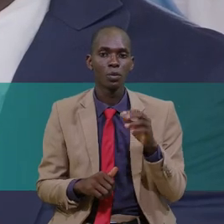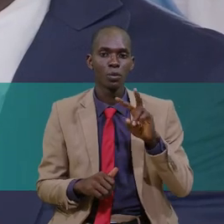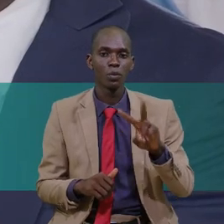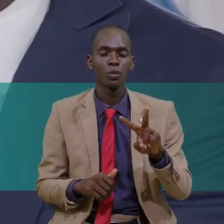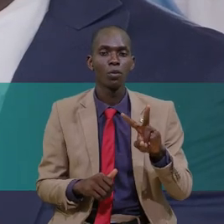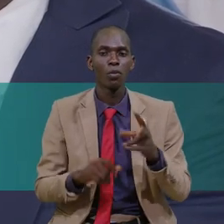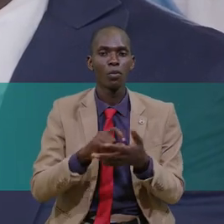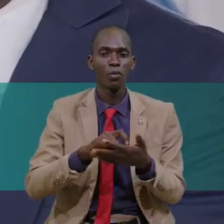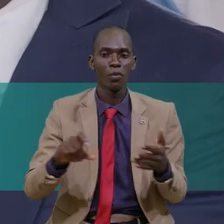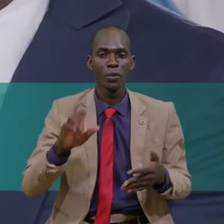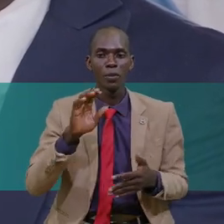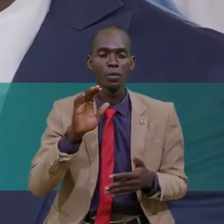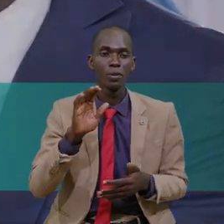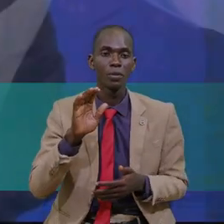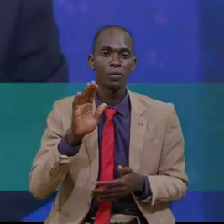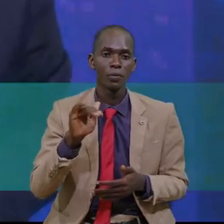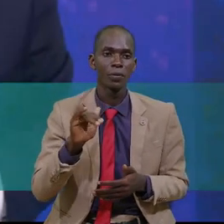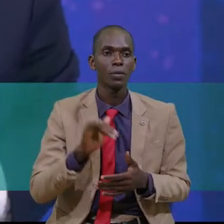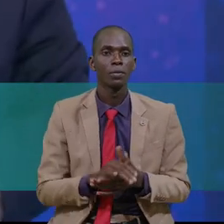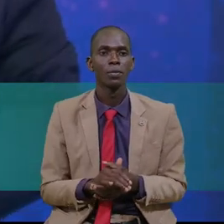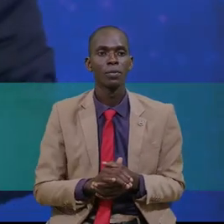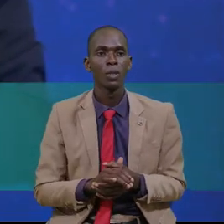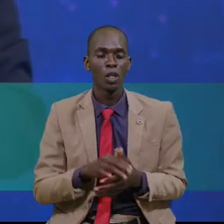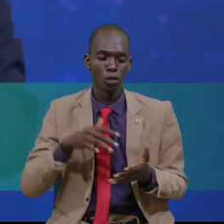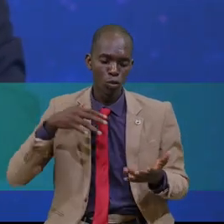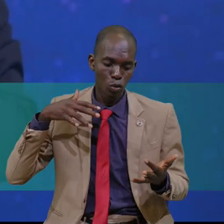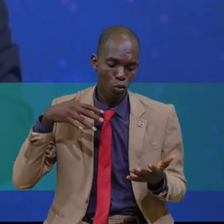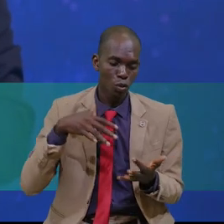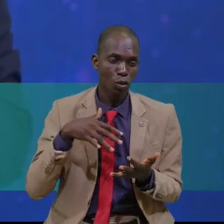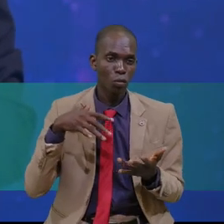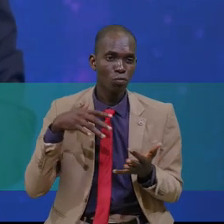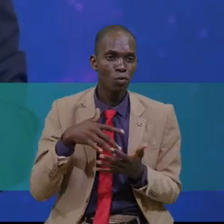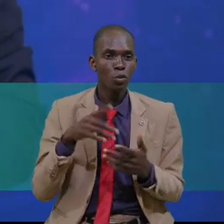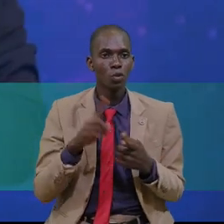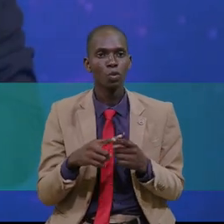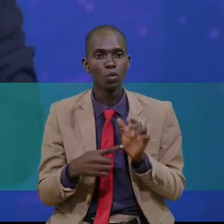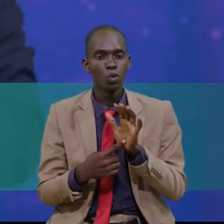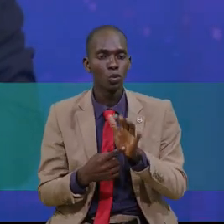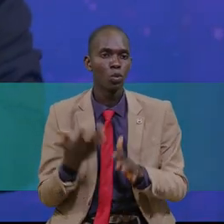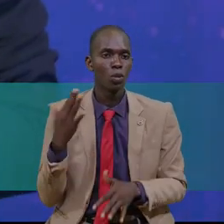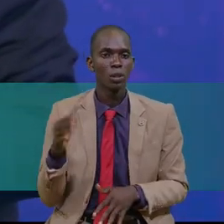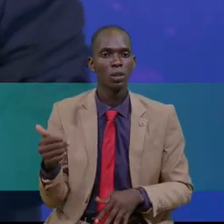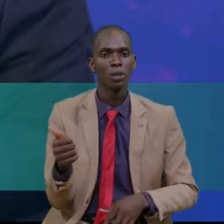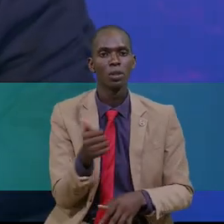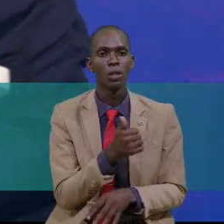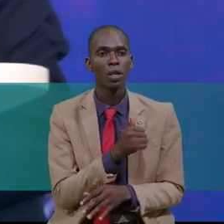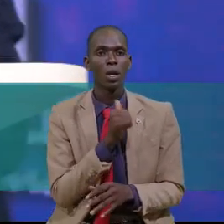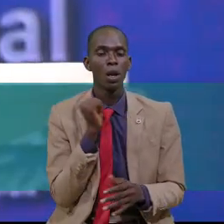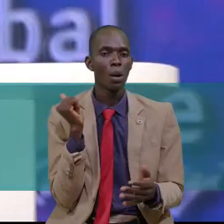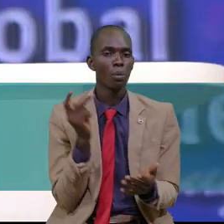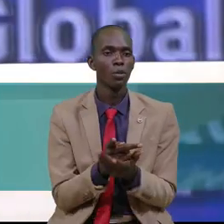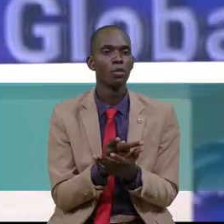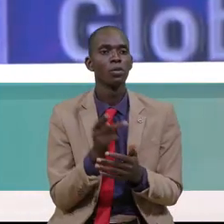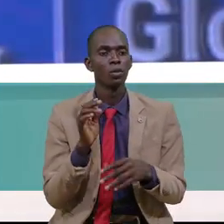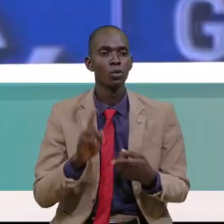chapter 2, verse 15. Study to show thyself approved unto